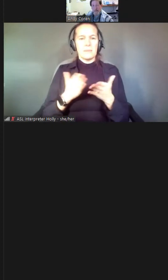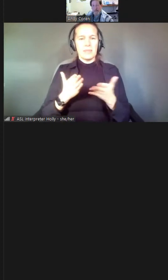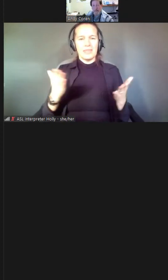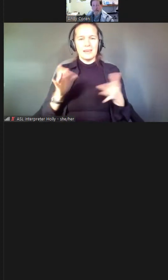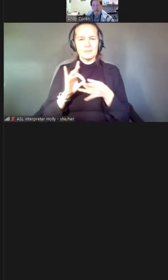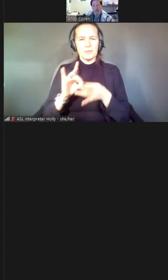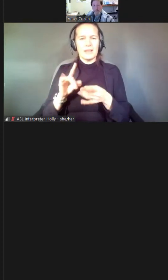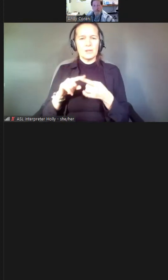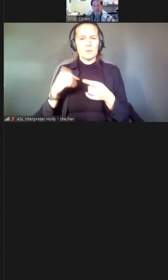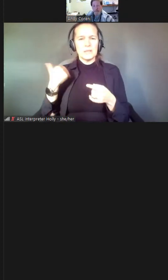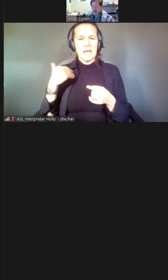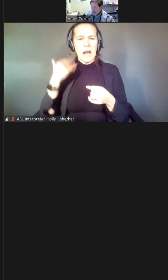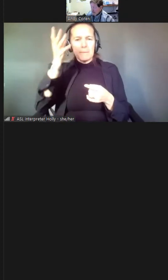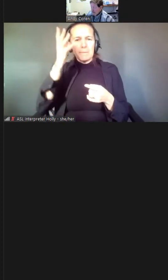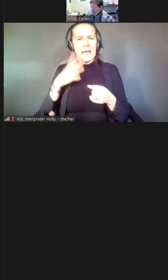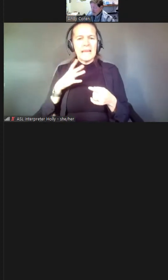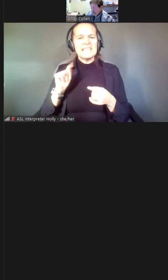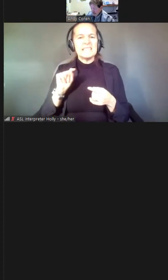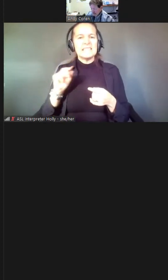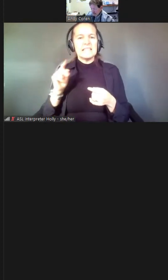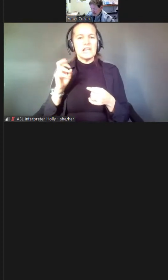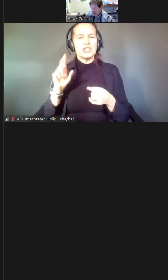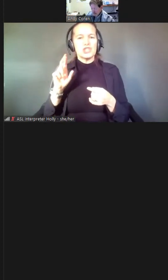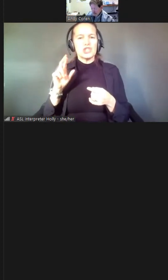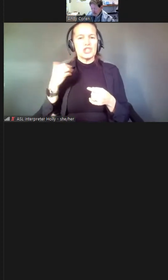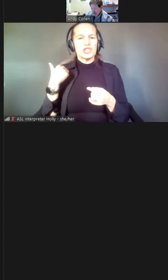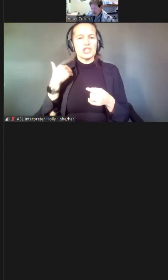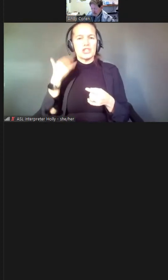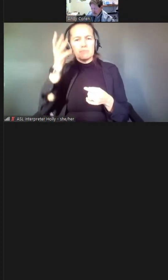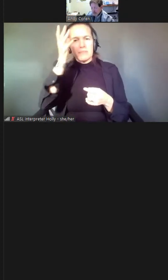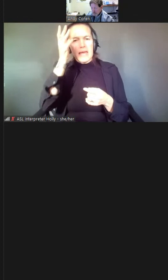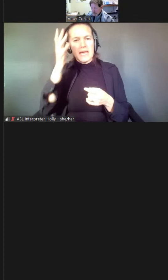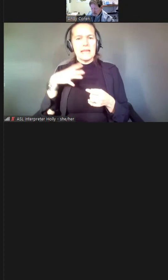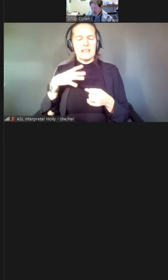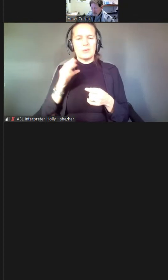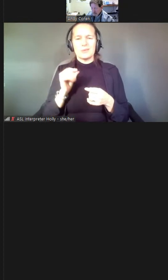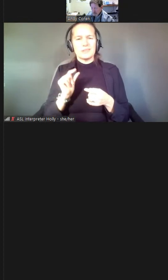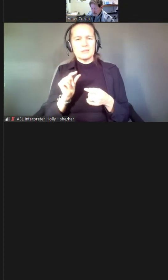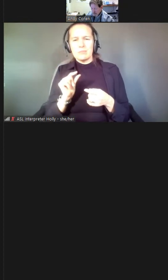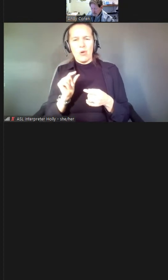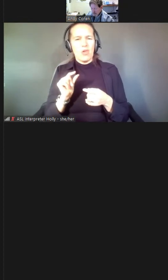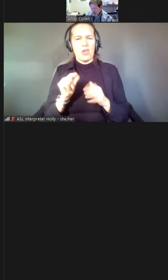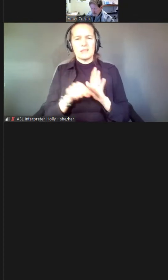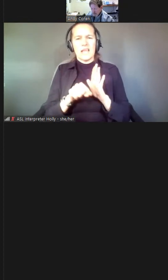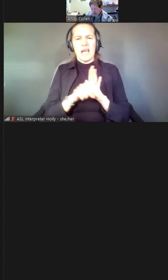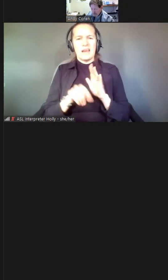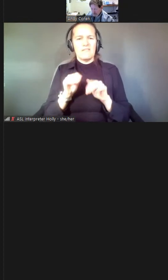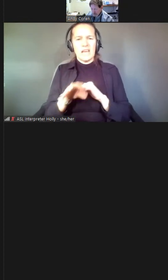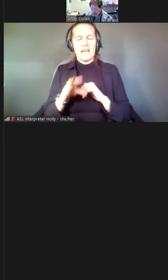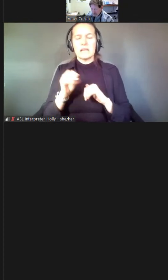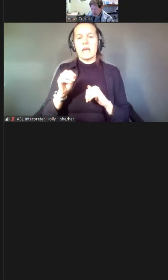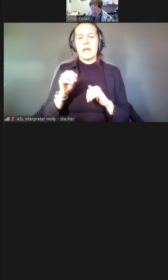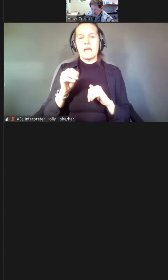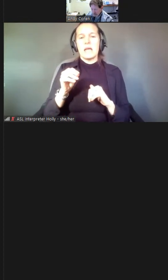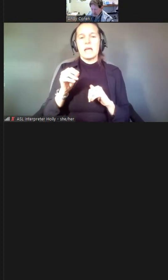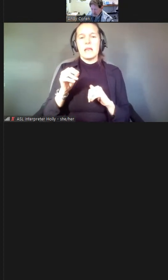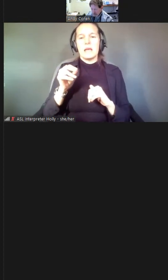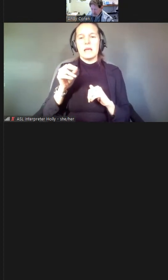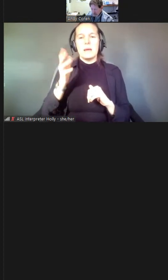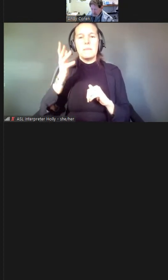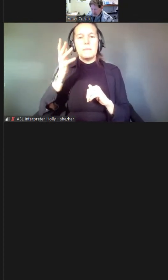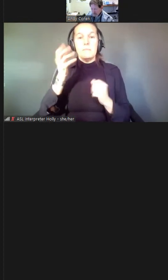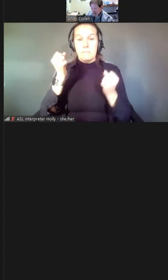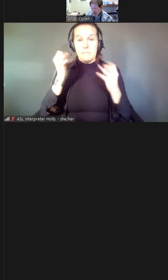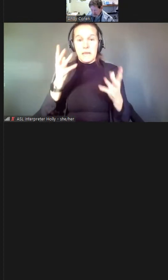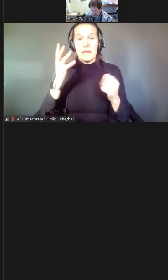men, teenager men, there was a small amount side effect there. And then men and women with the Johnson &